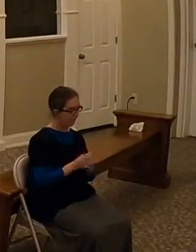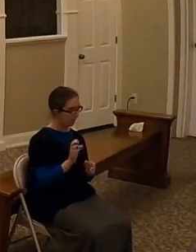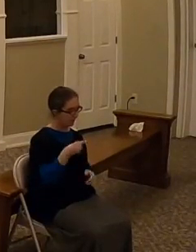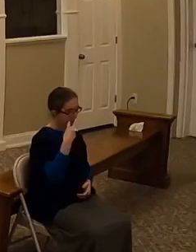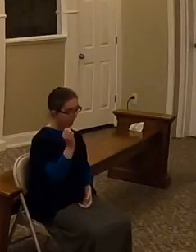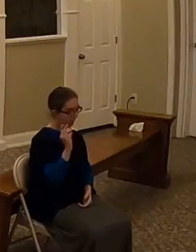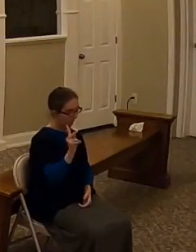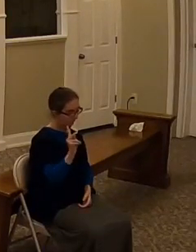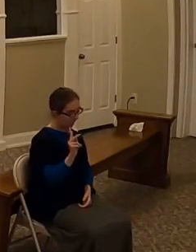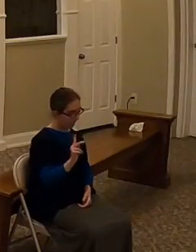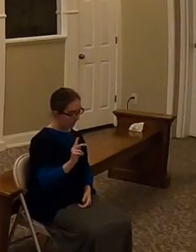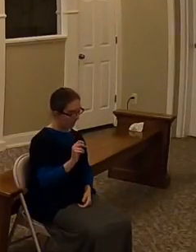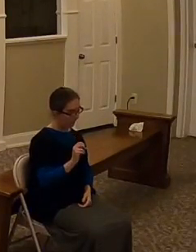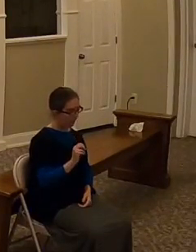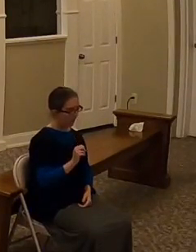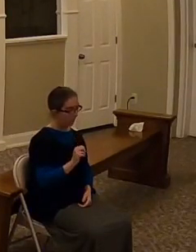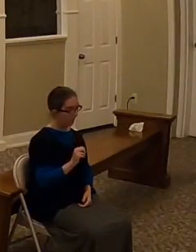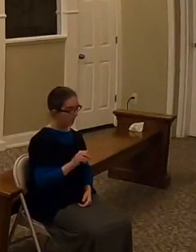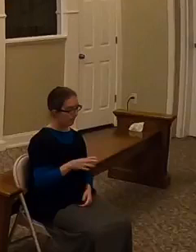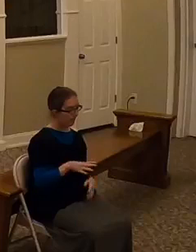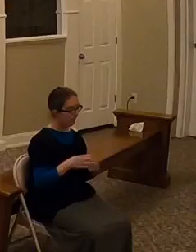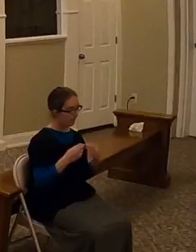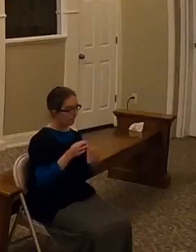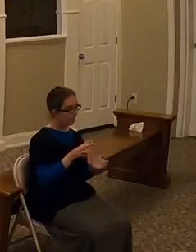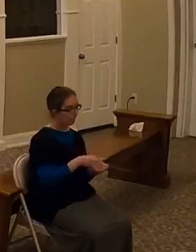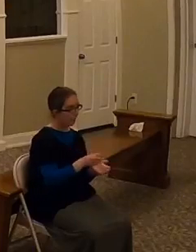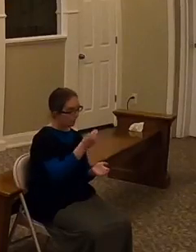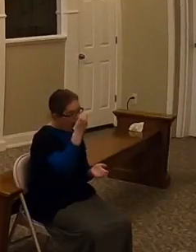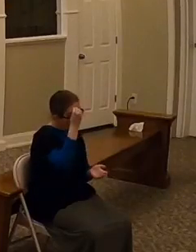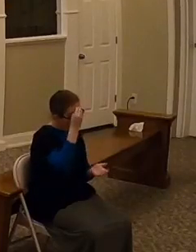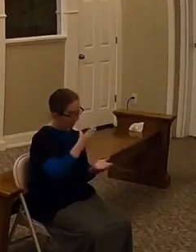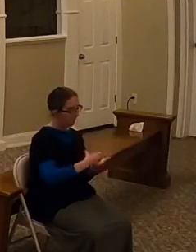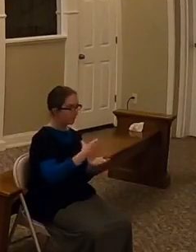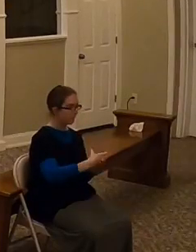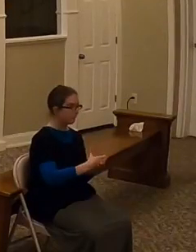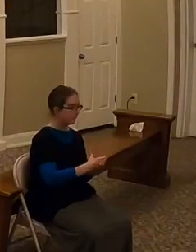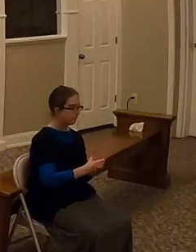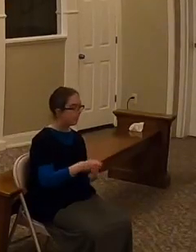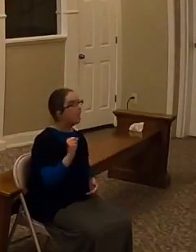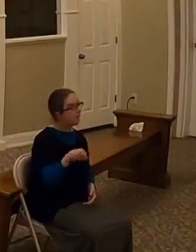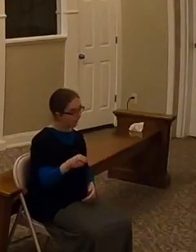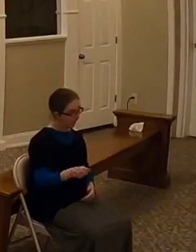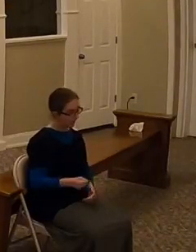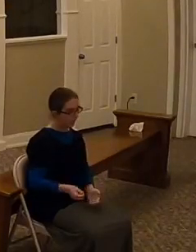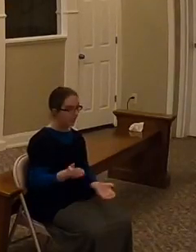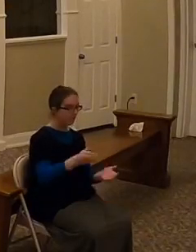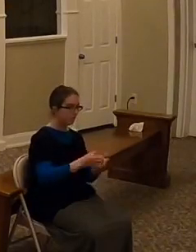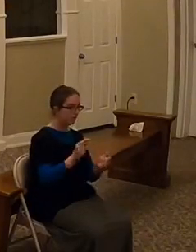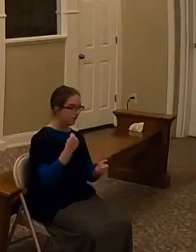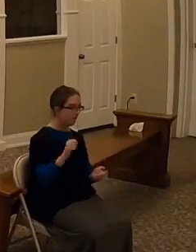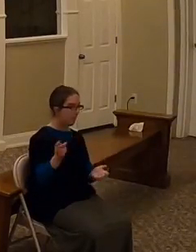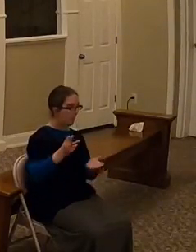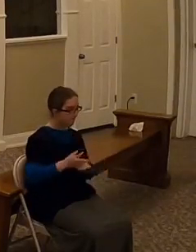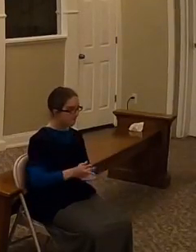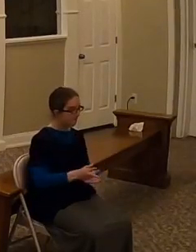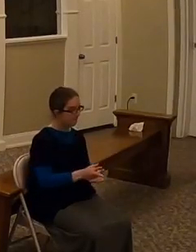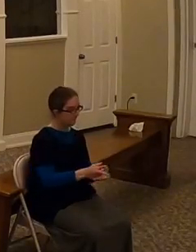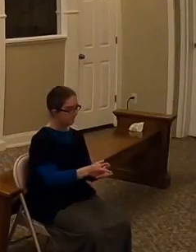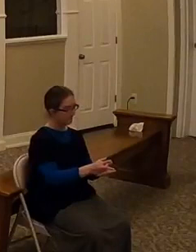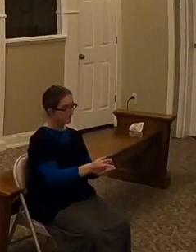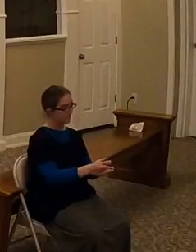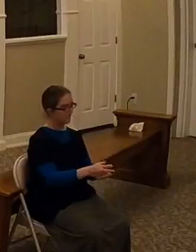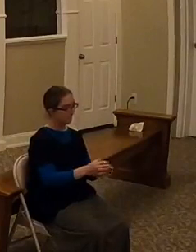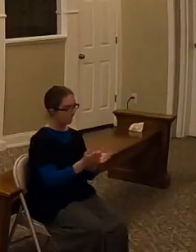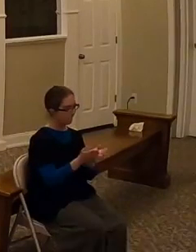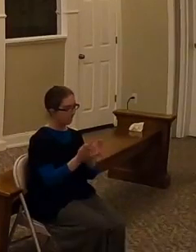okay, come on. Did you learn that lesson? Yeah, I think I did, sir. Okay, let's get back in the boat. Hallelujah.